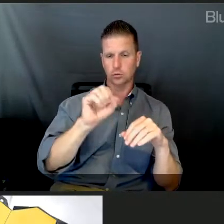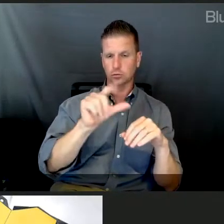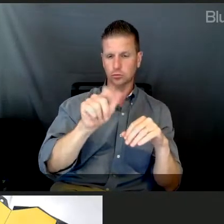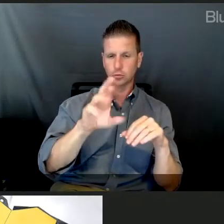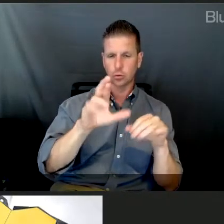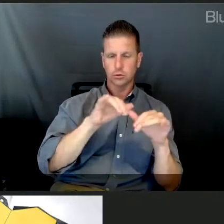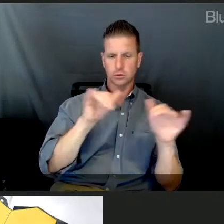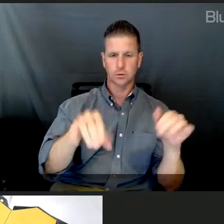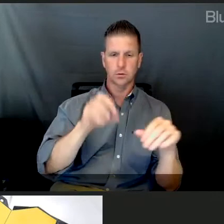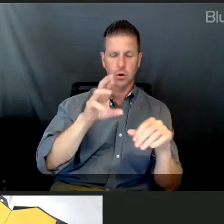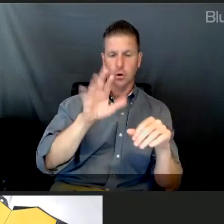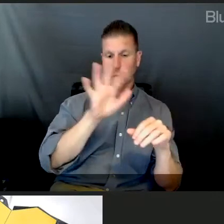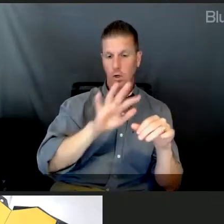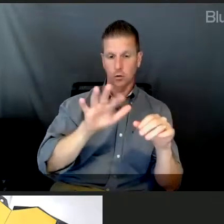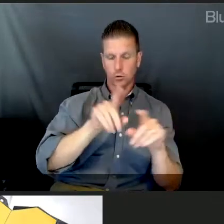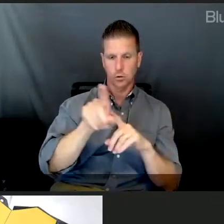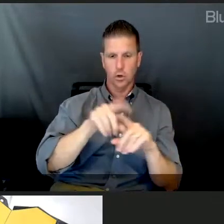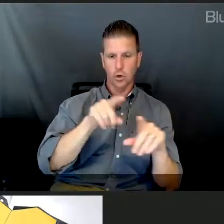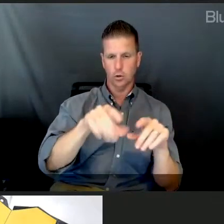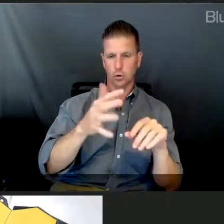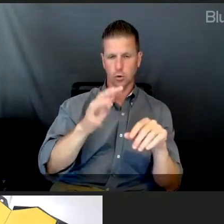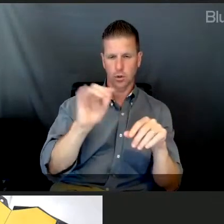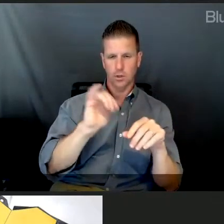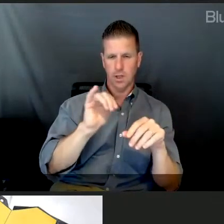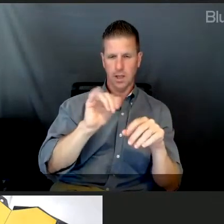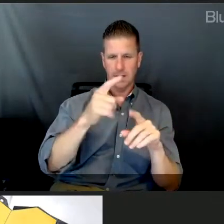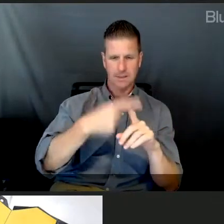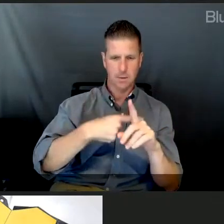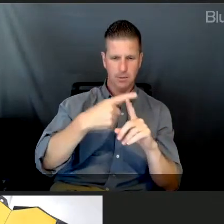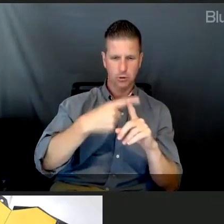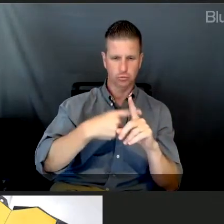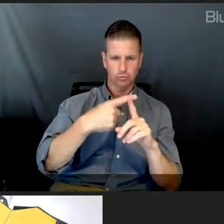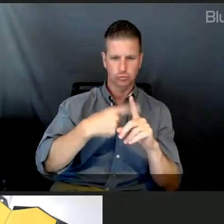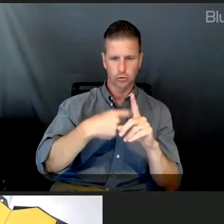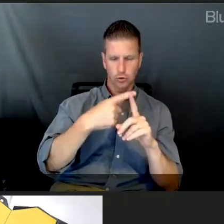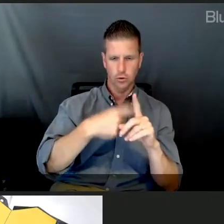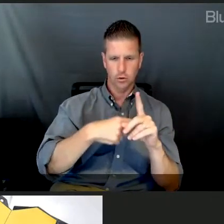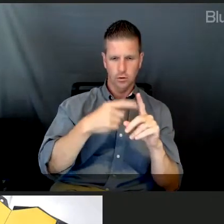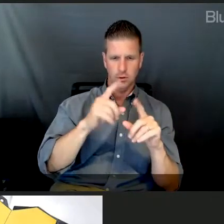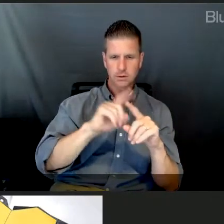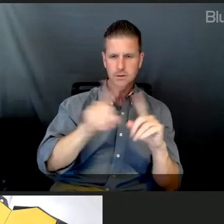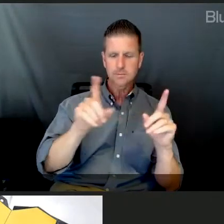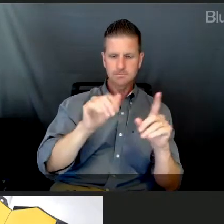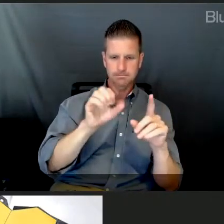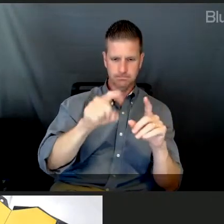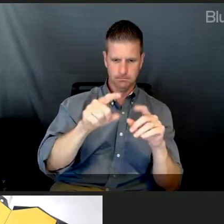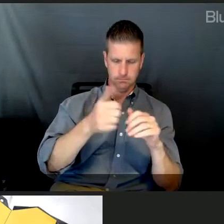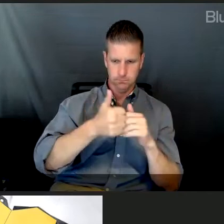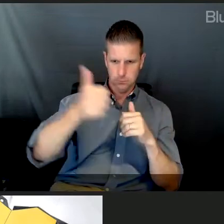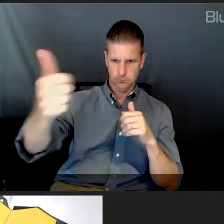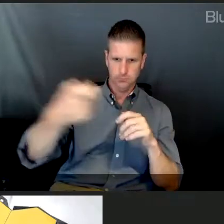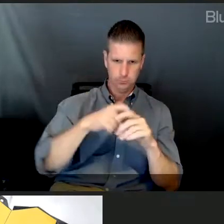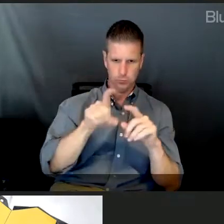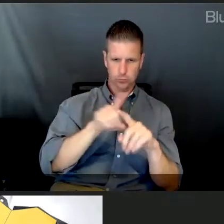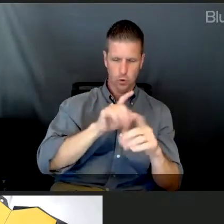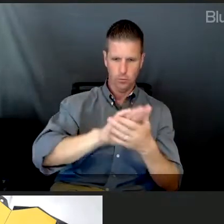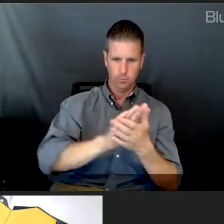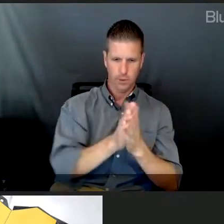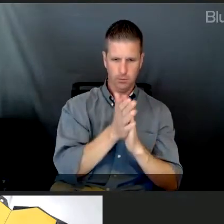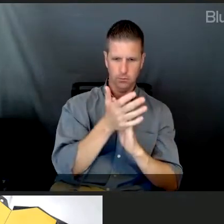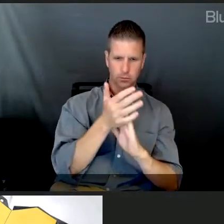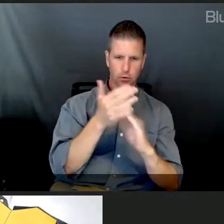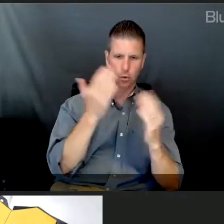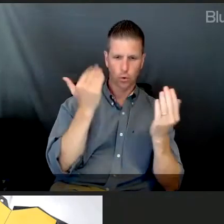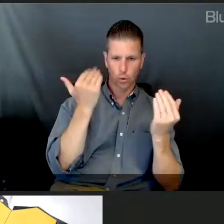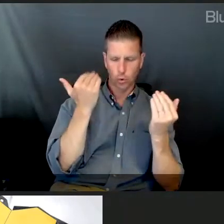region around a star, there's sort of like a temperature difference. As you go away from the star, it becomes cooler and